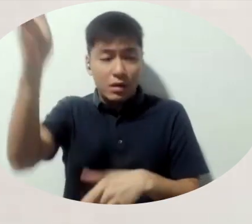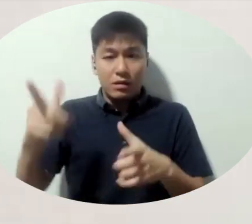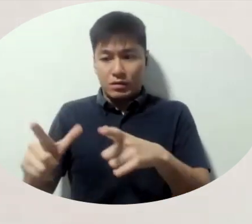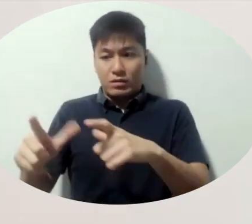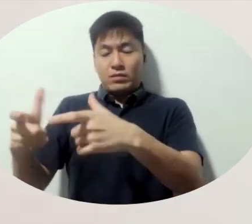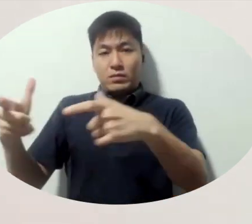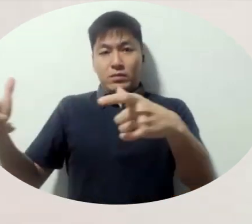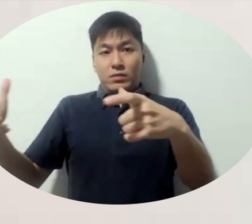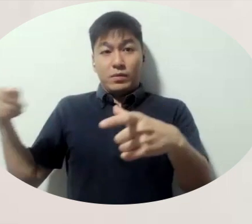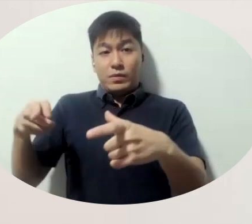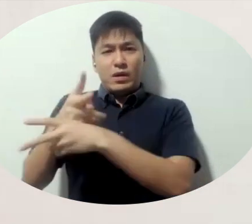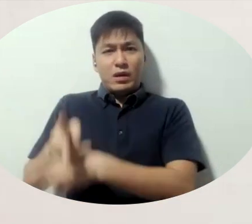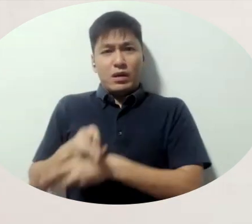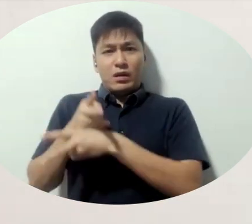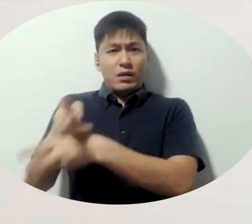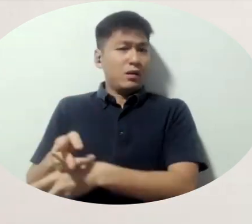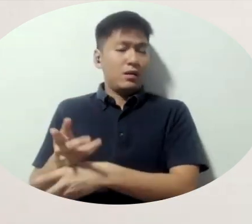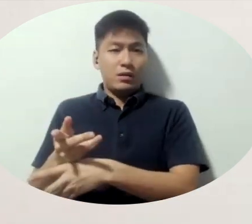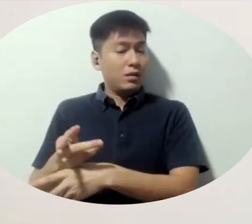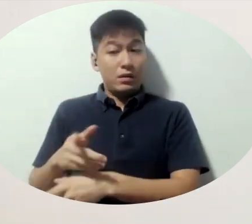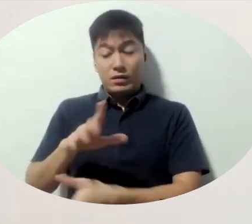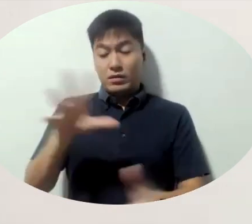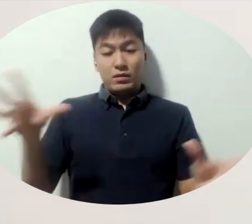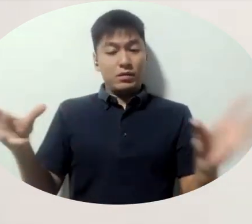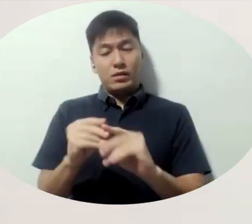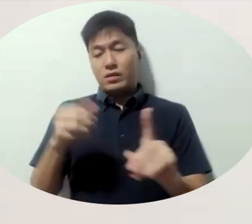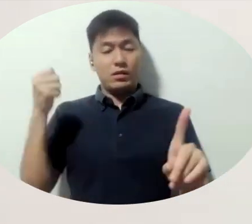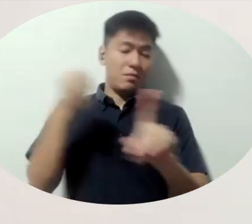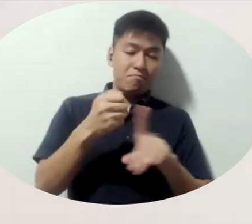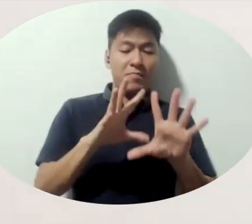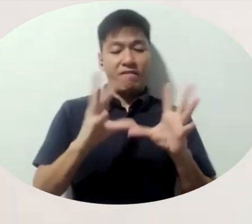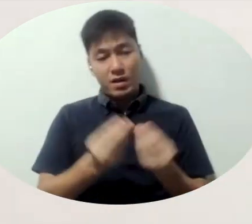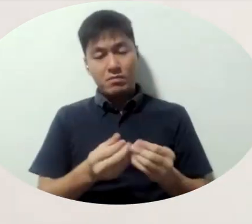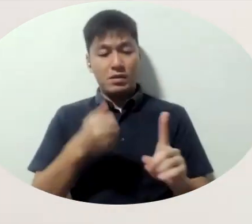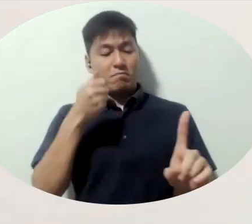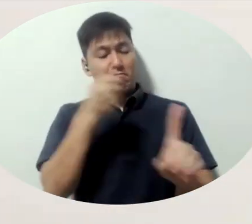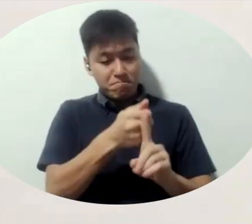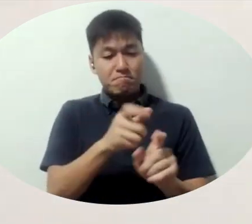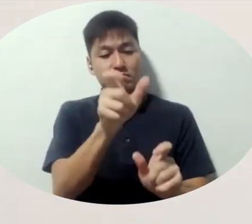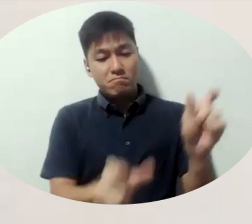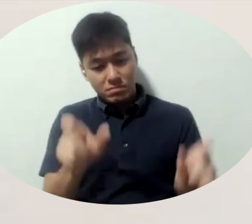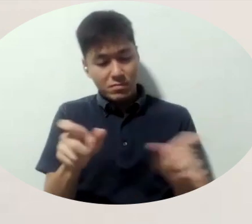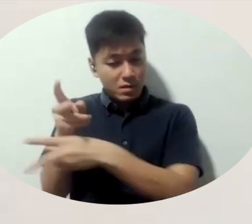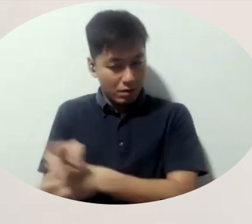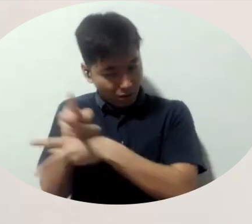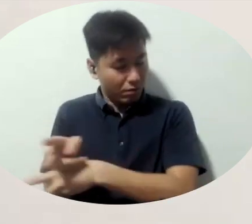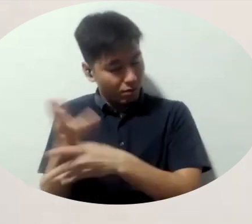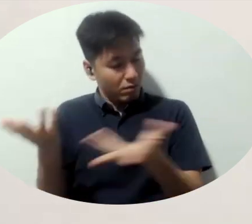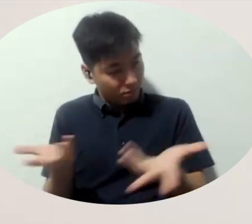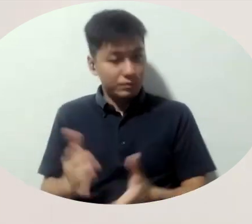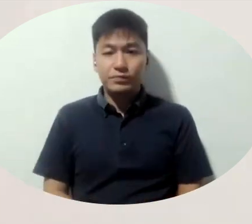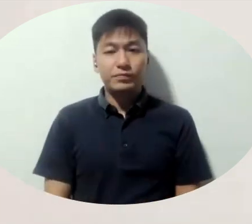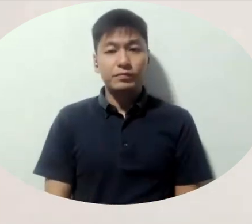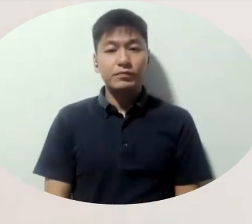the person and their care partners and the families, not just now, but in the long run, we are going to have